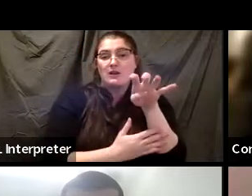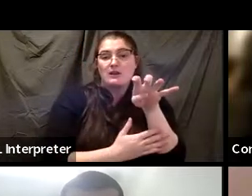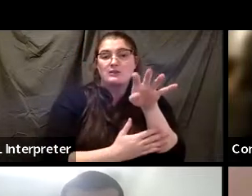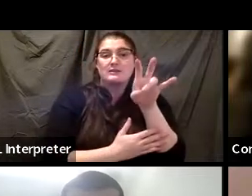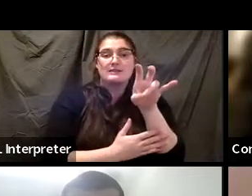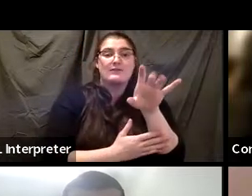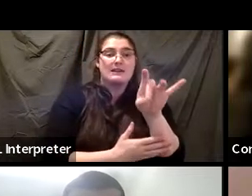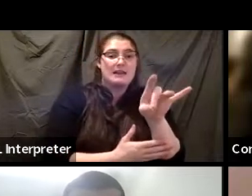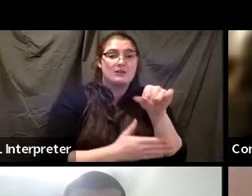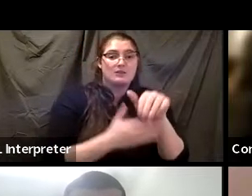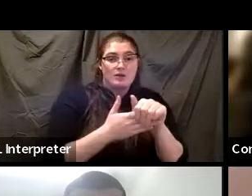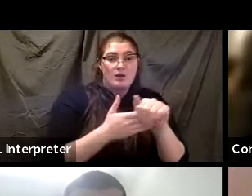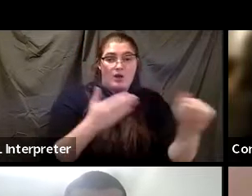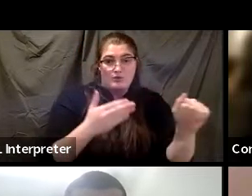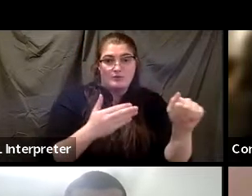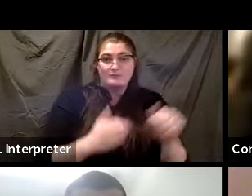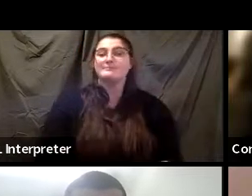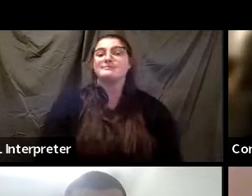$35,478.00.